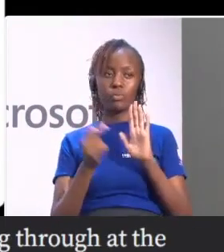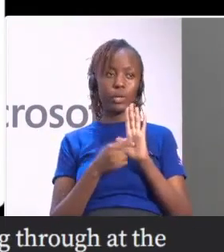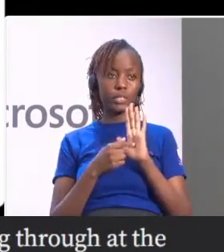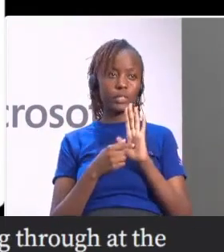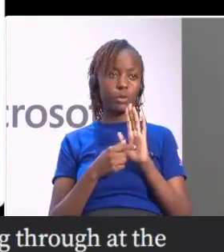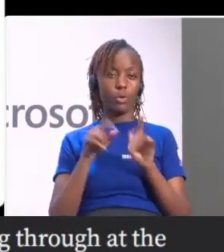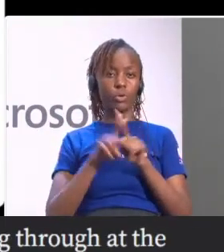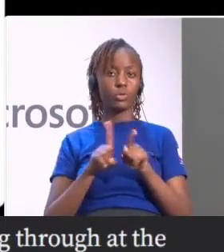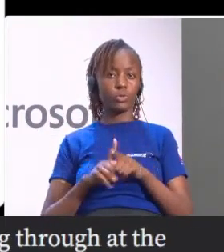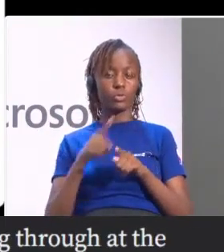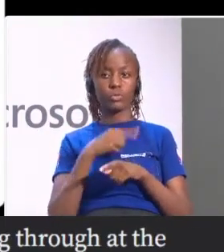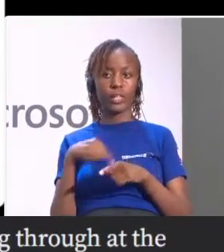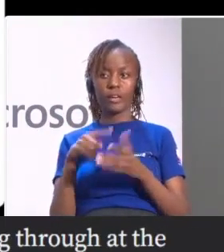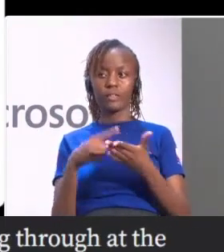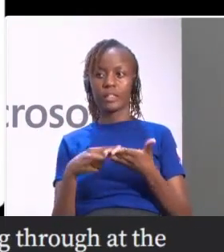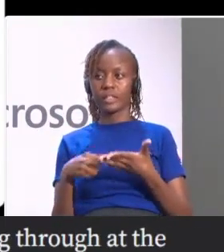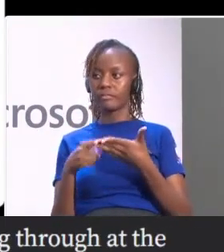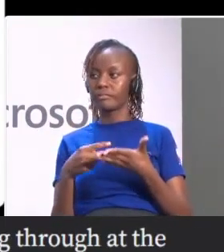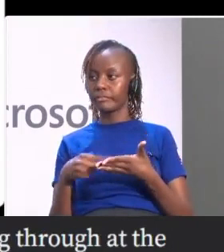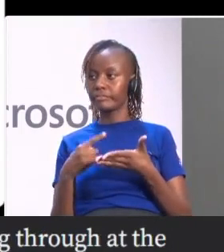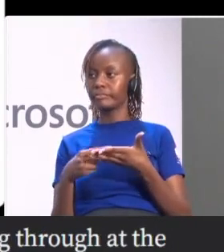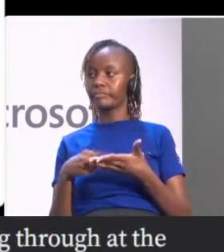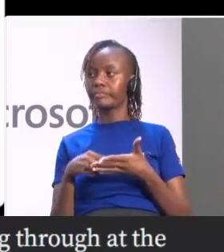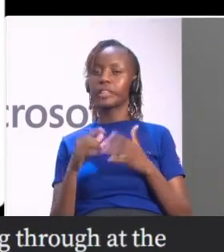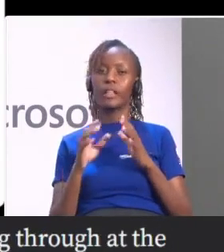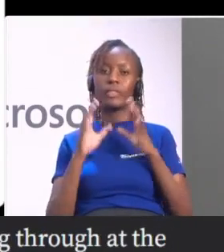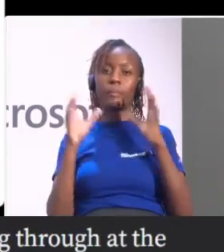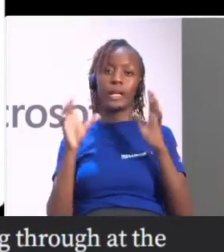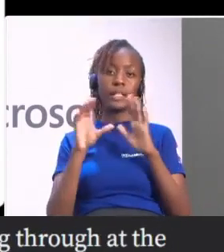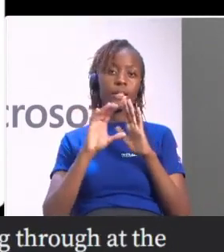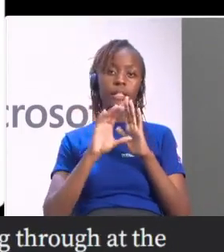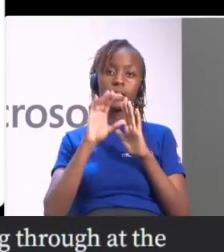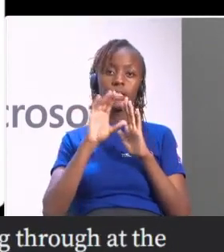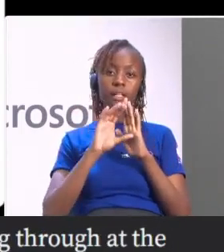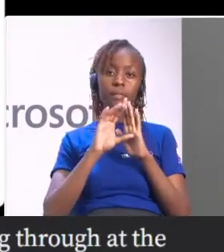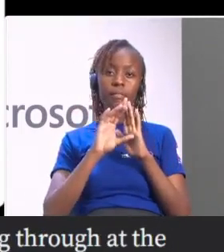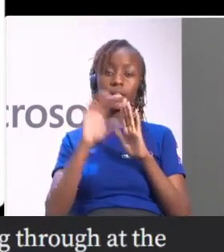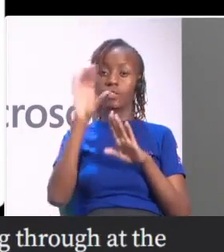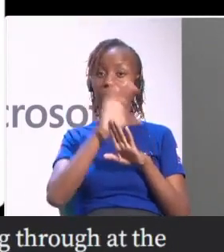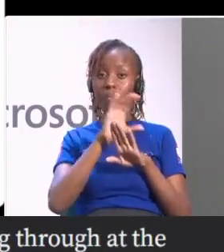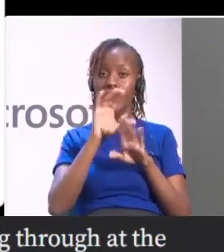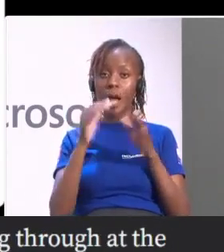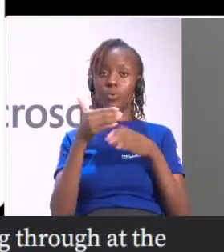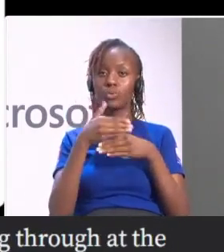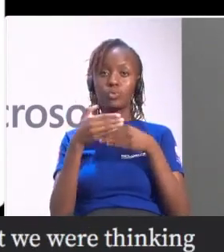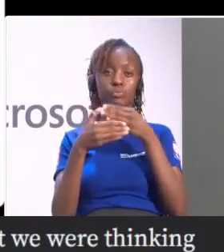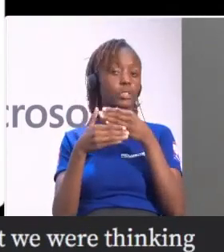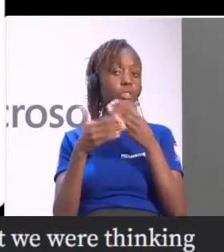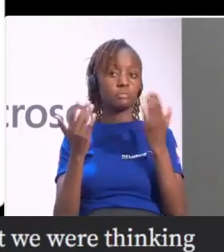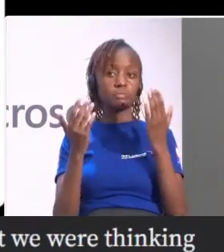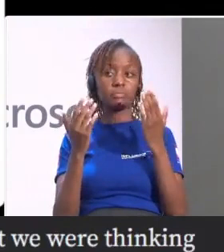with ideas of an affiliate, where you have a main chapter, and then you have different affiliates around, and you build the